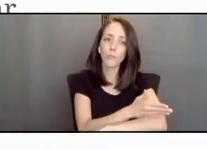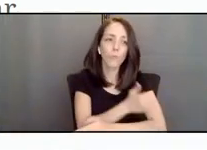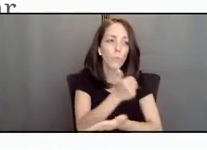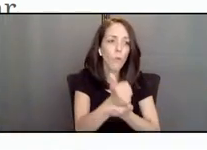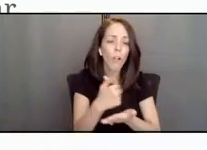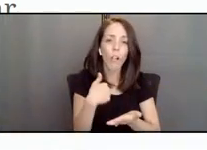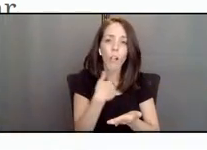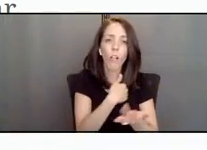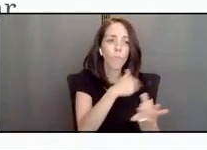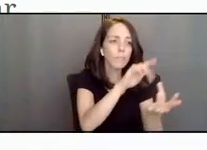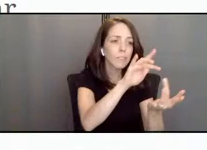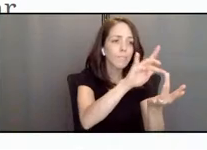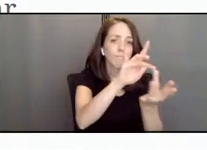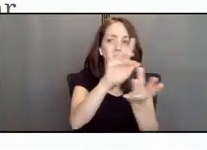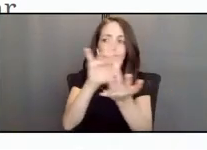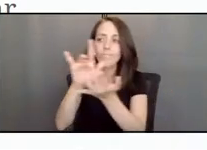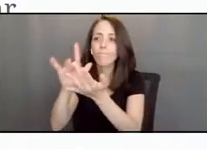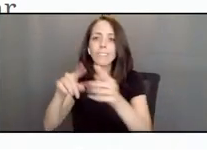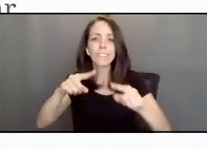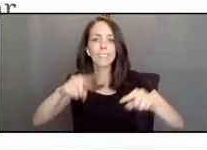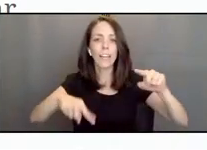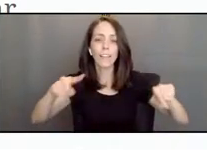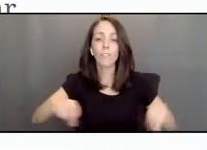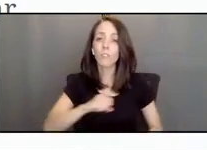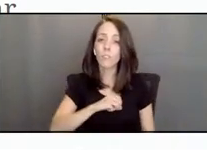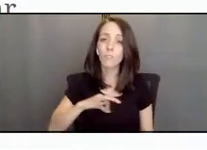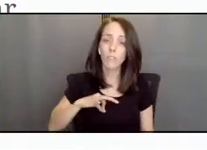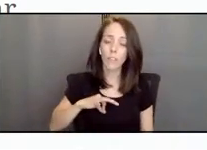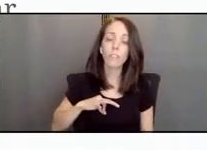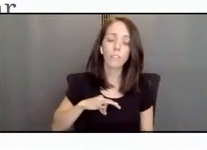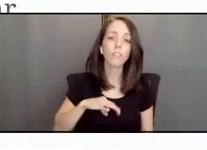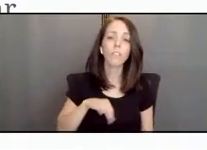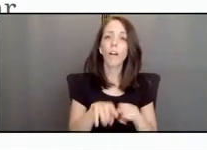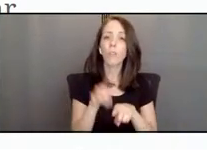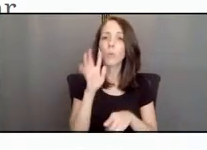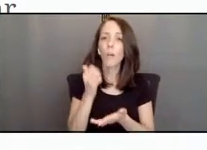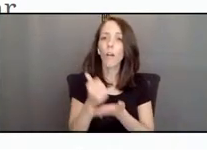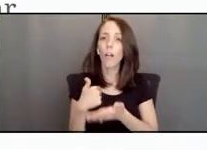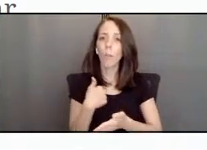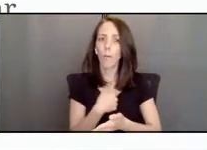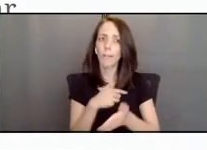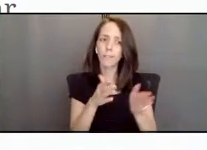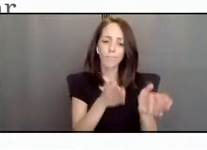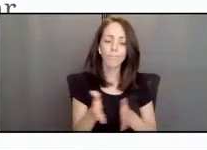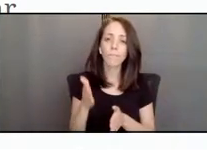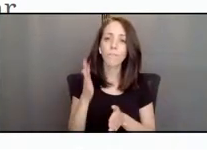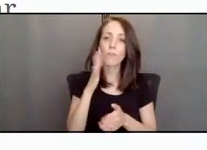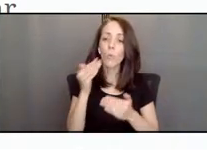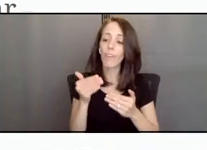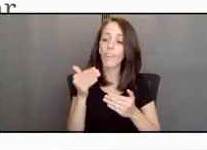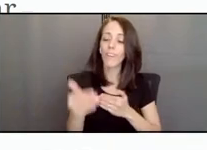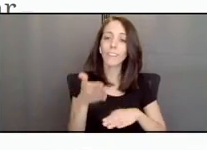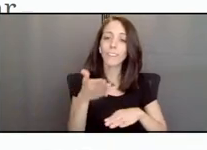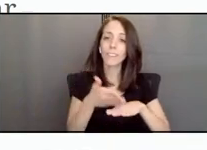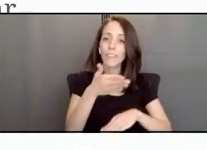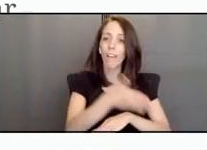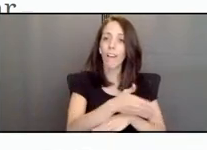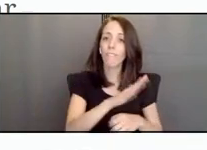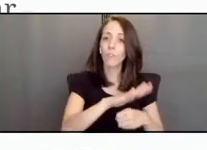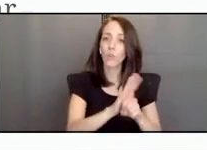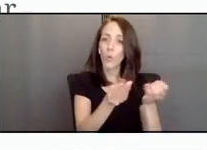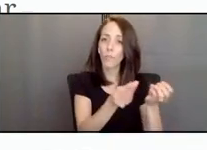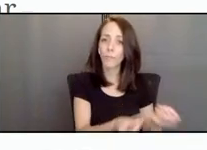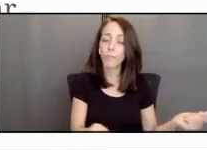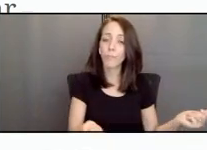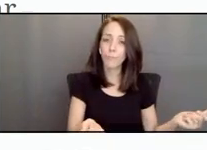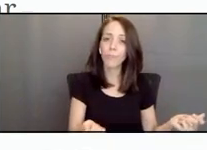diverse faculty. It will also help us prepare for the next phase post-COVID. We recognize there's financial